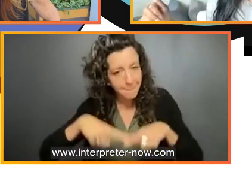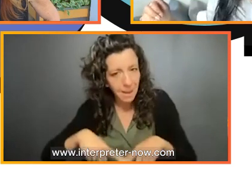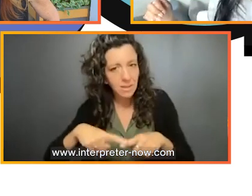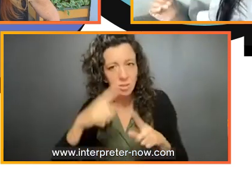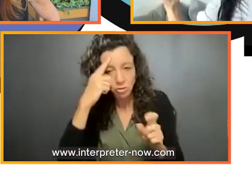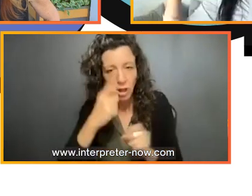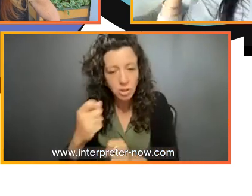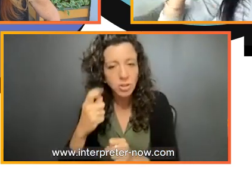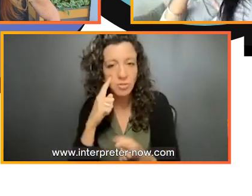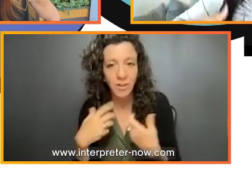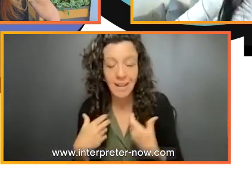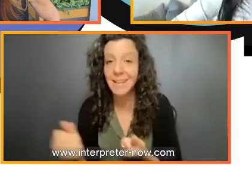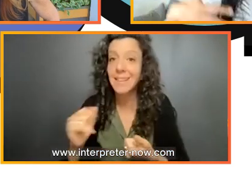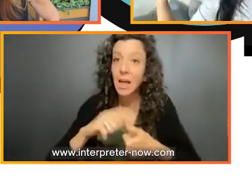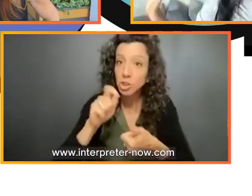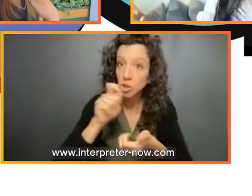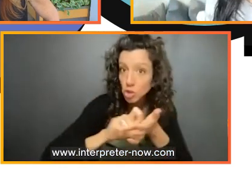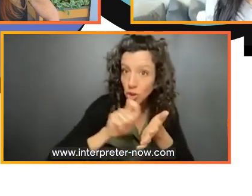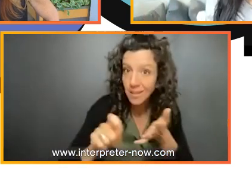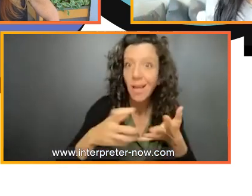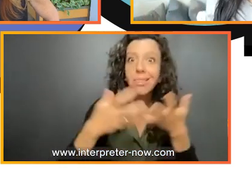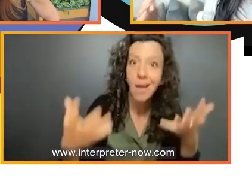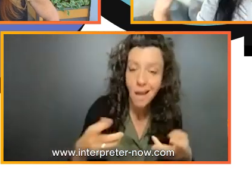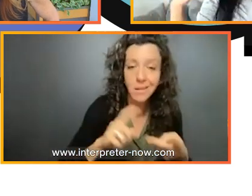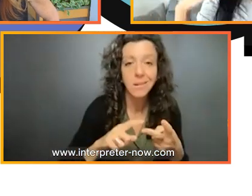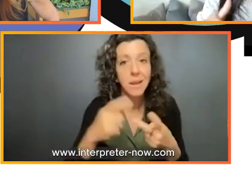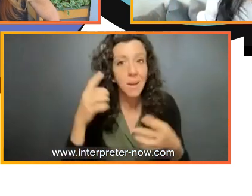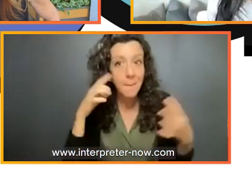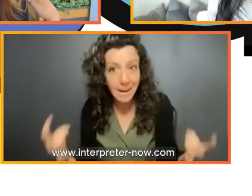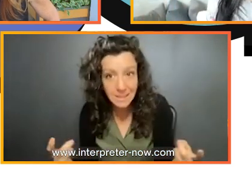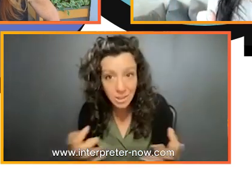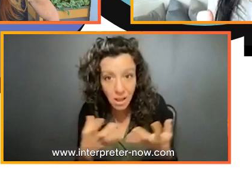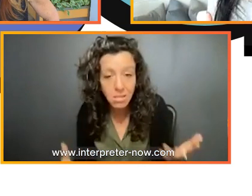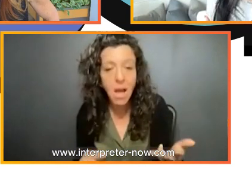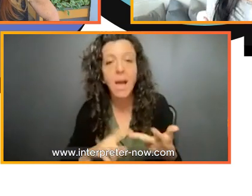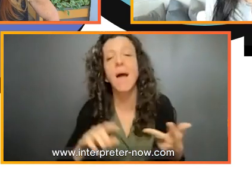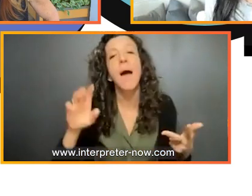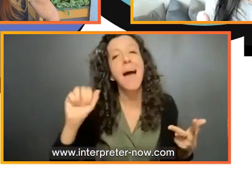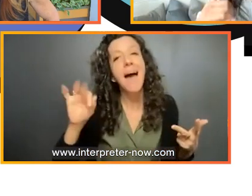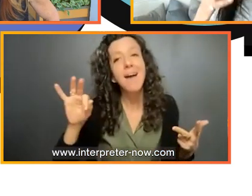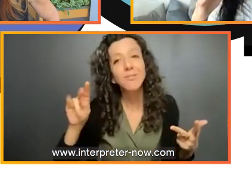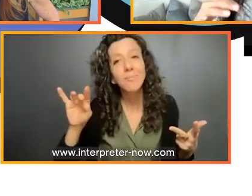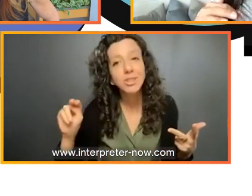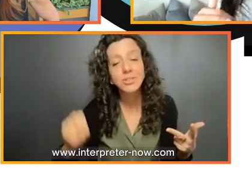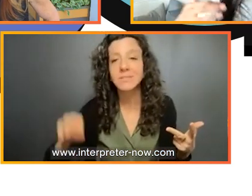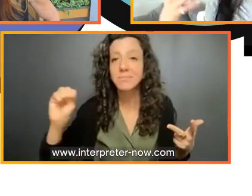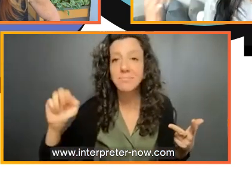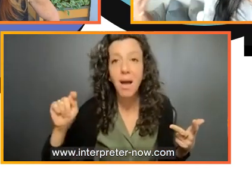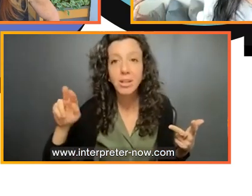I've anchored into, okay, release the pain from my body by doing body work and by doing yoga, but by